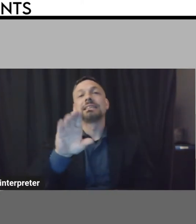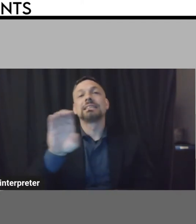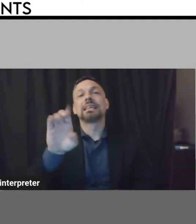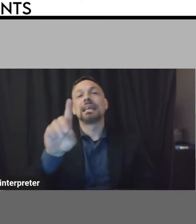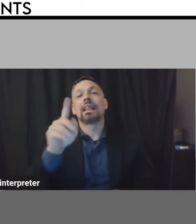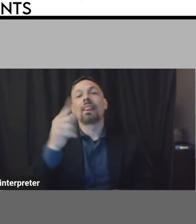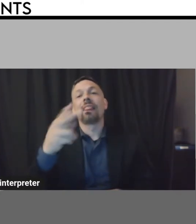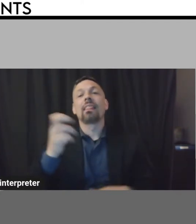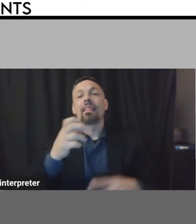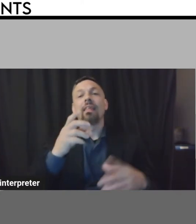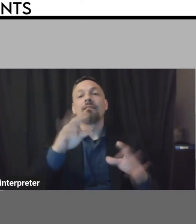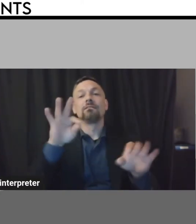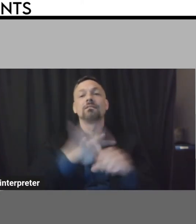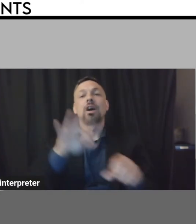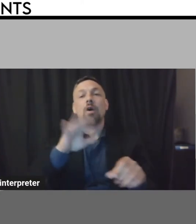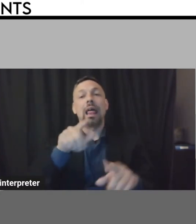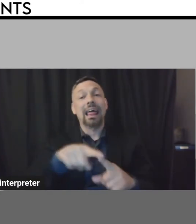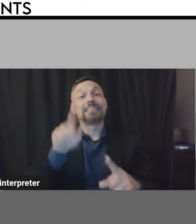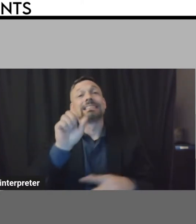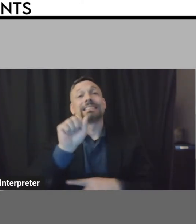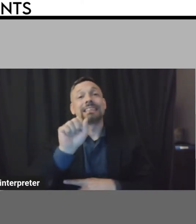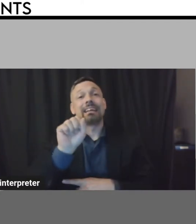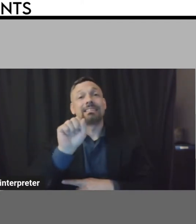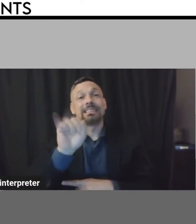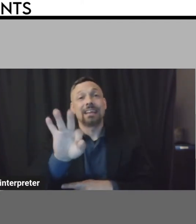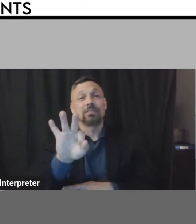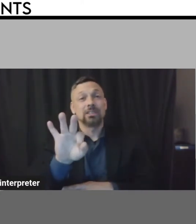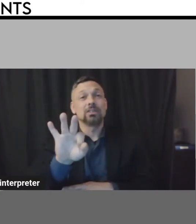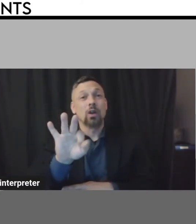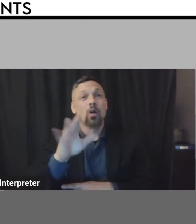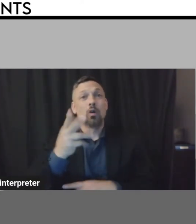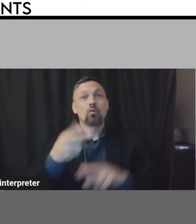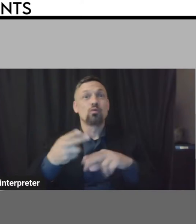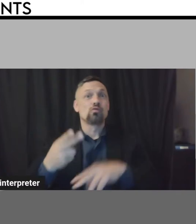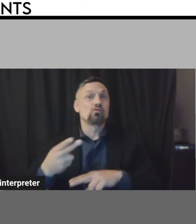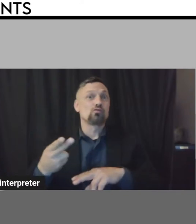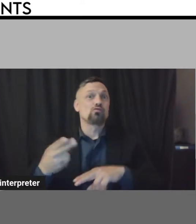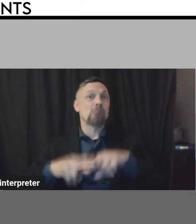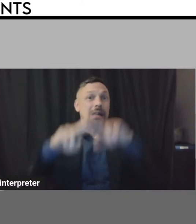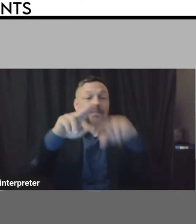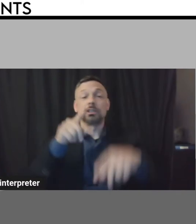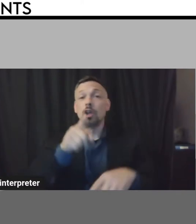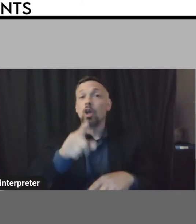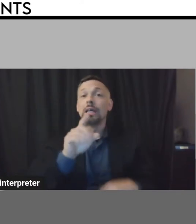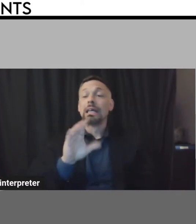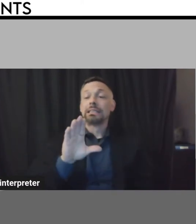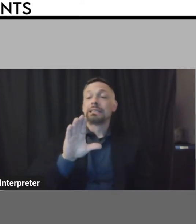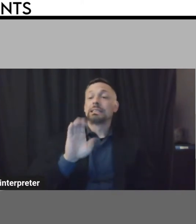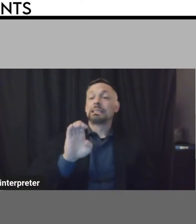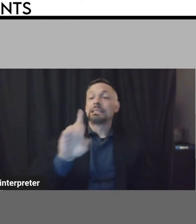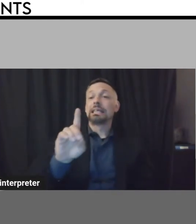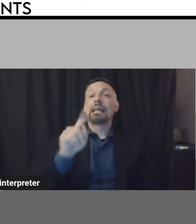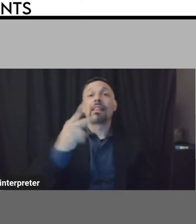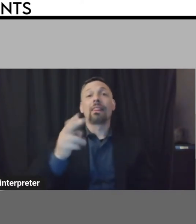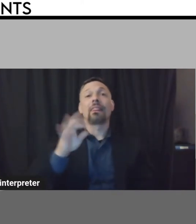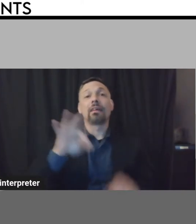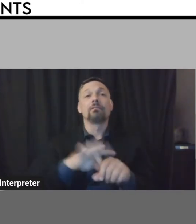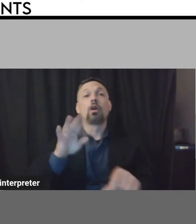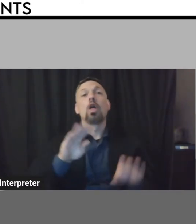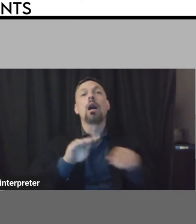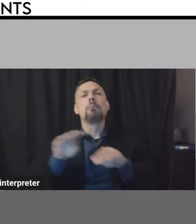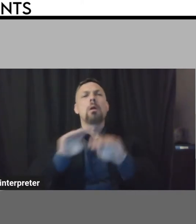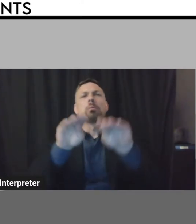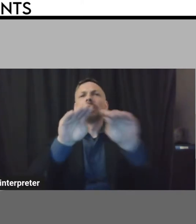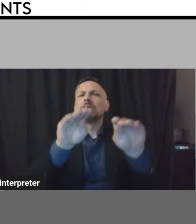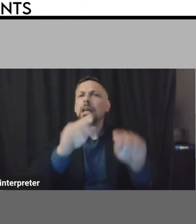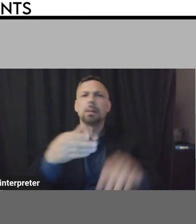advisor at San Francisco Rising. For those of you who don't know Seed the Vote is a volunteer mobilization powerhouse